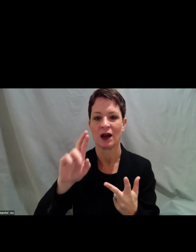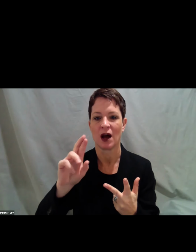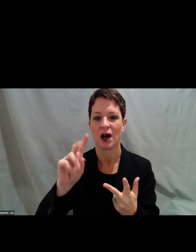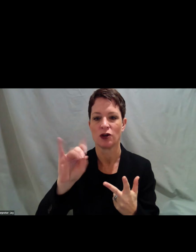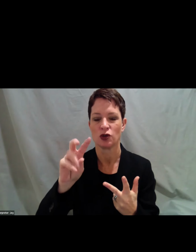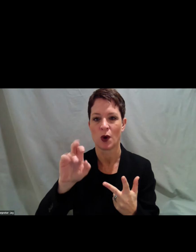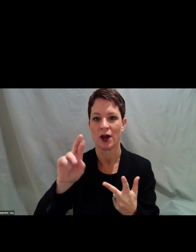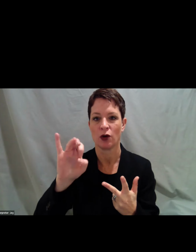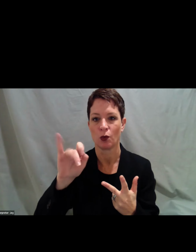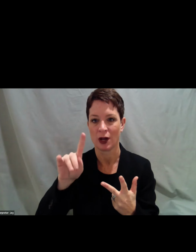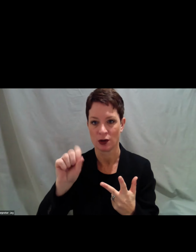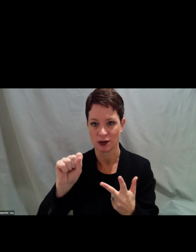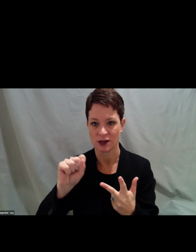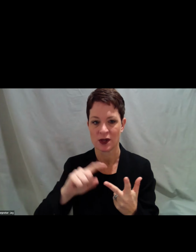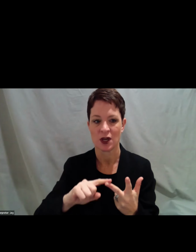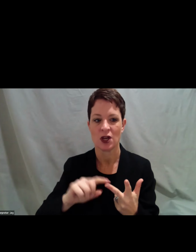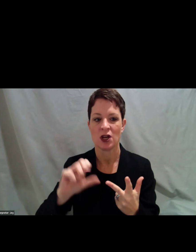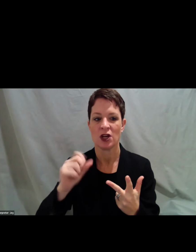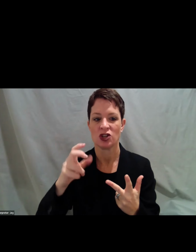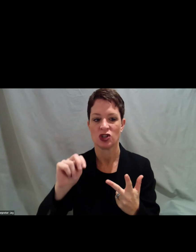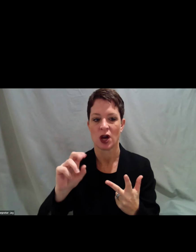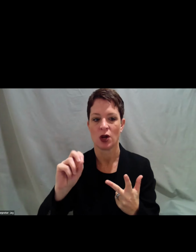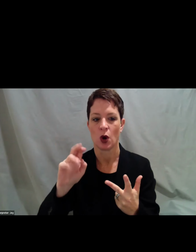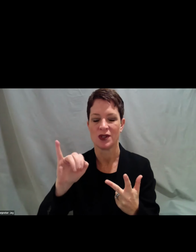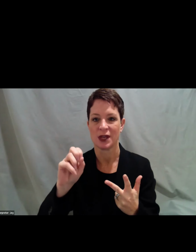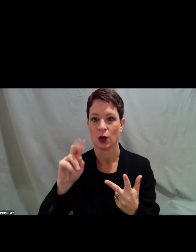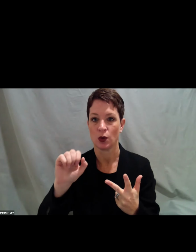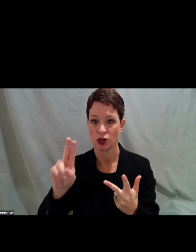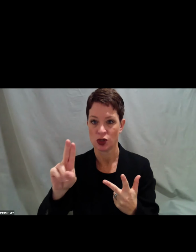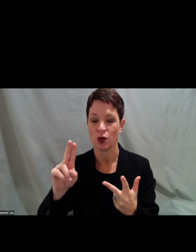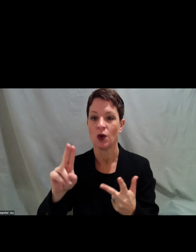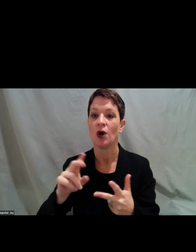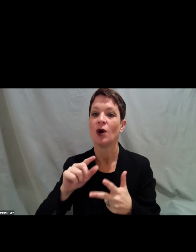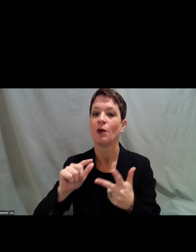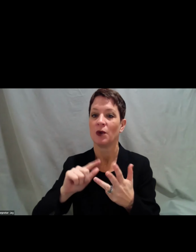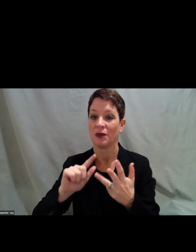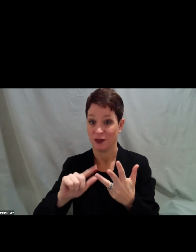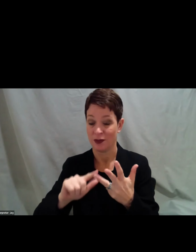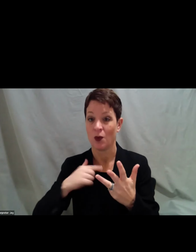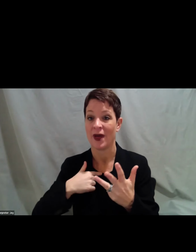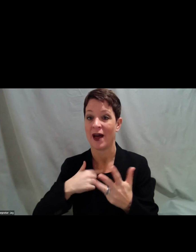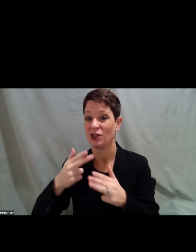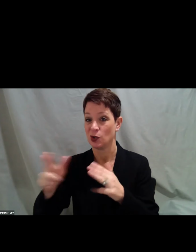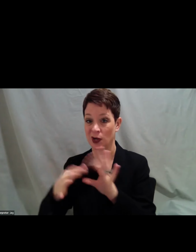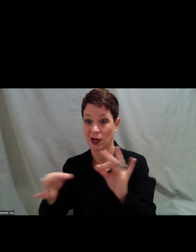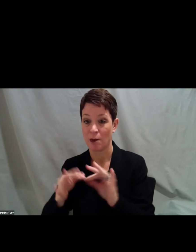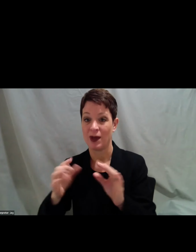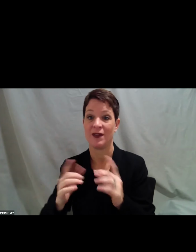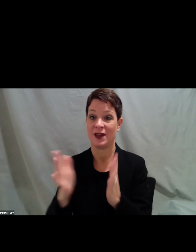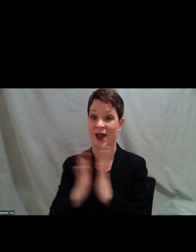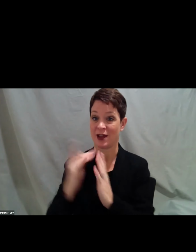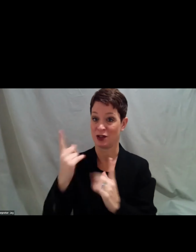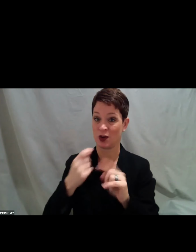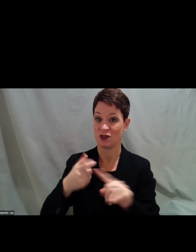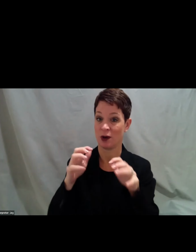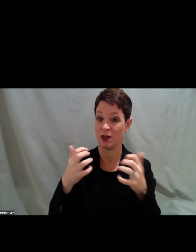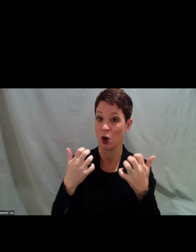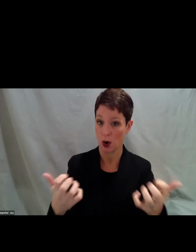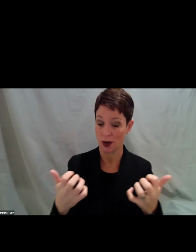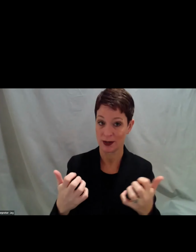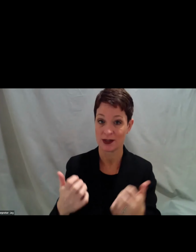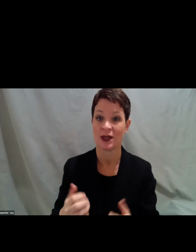speaking order. Shaun Ossei-Owusu will then deliver a short comment and invite questions from the audience. Biographical